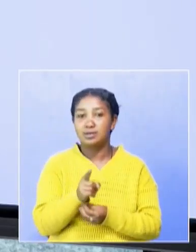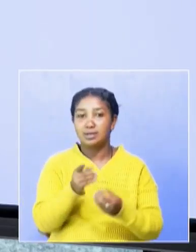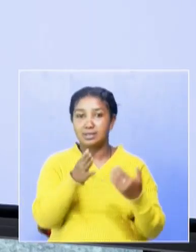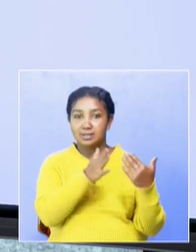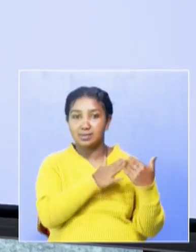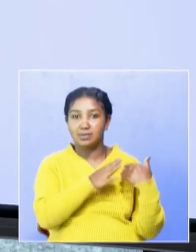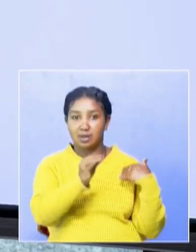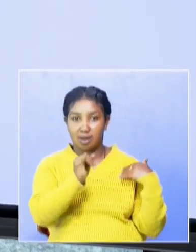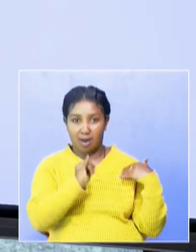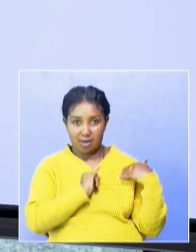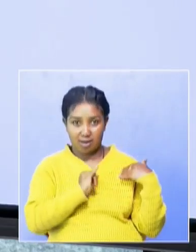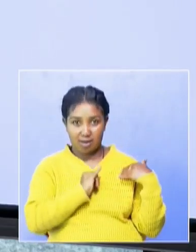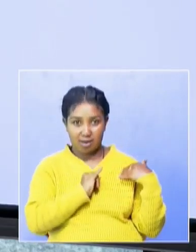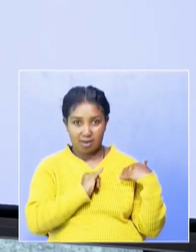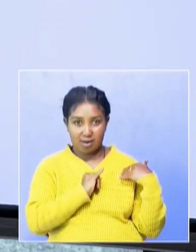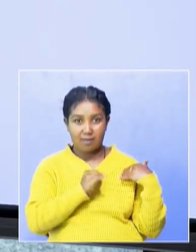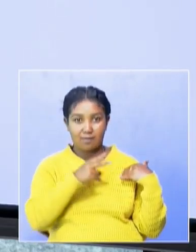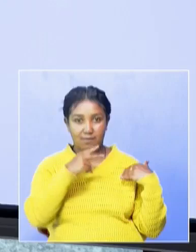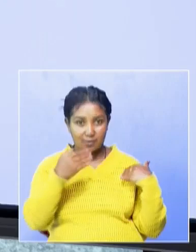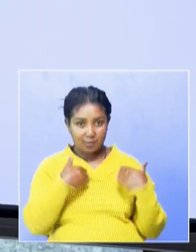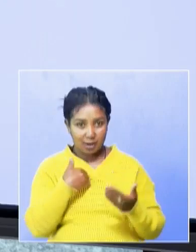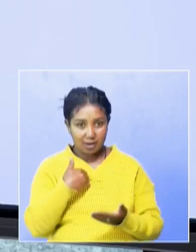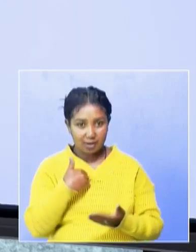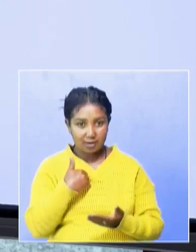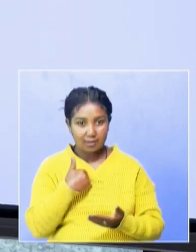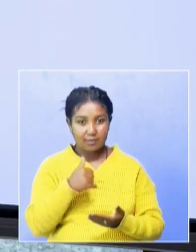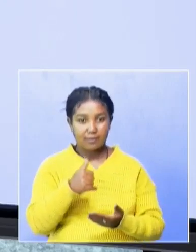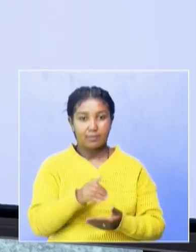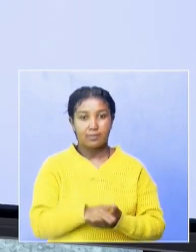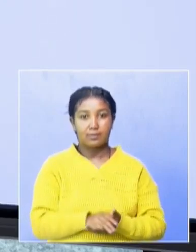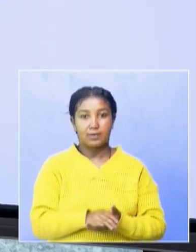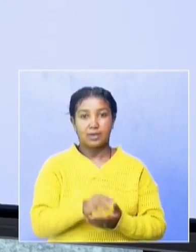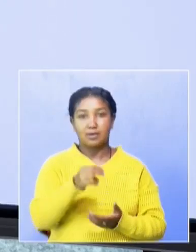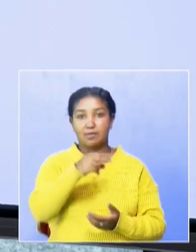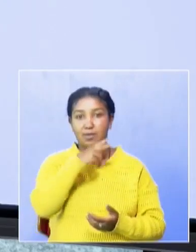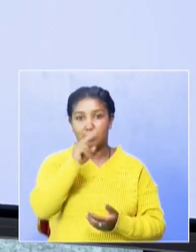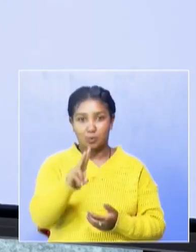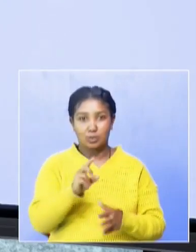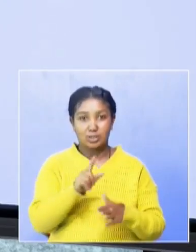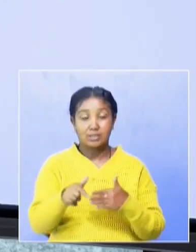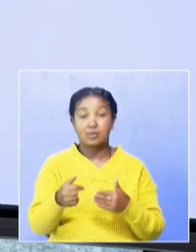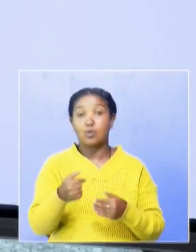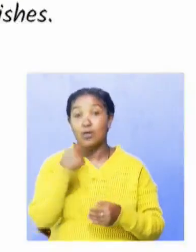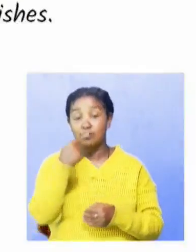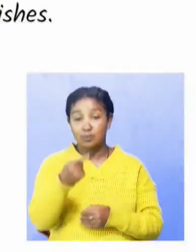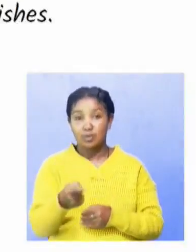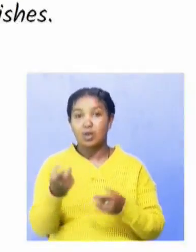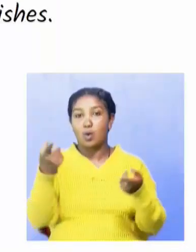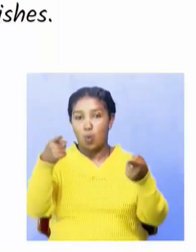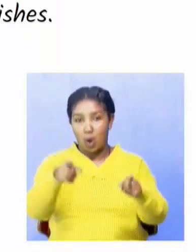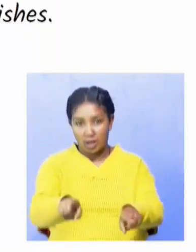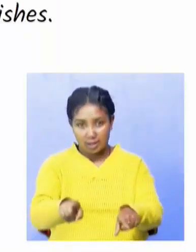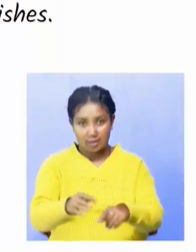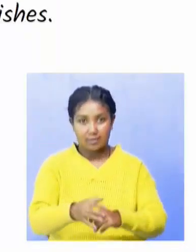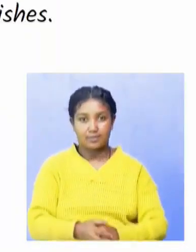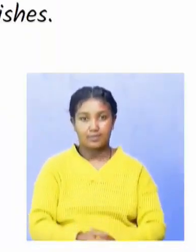subject. There is verb 2. So, We have to say when.